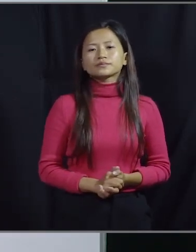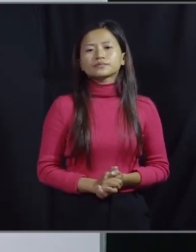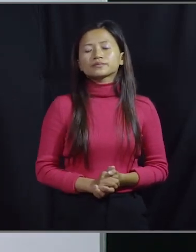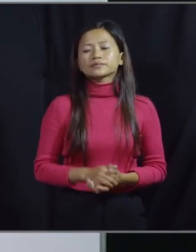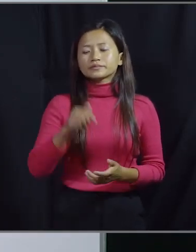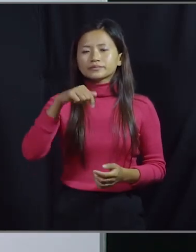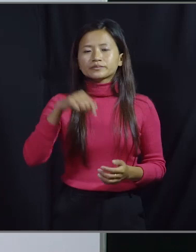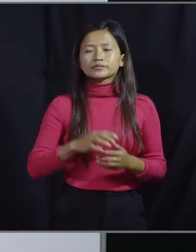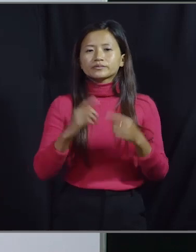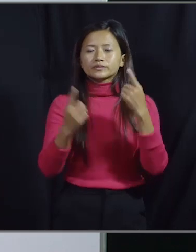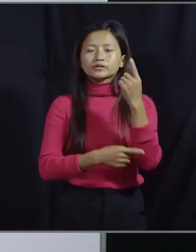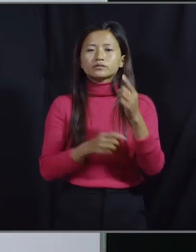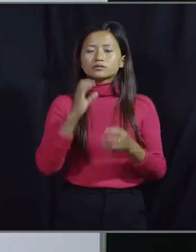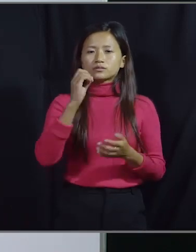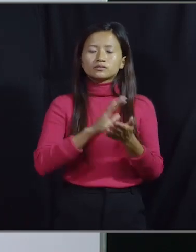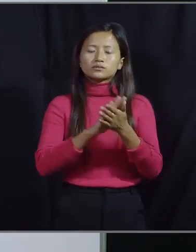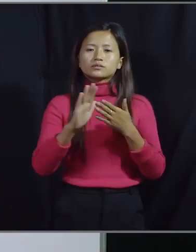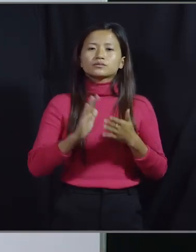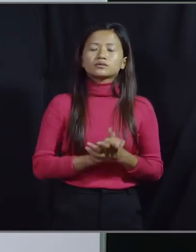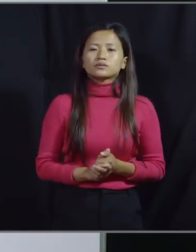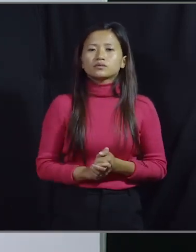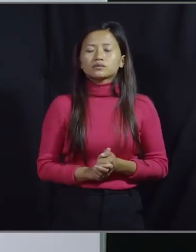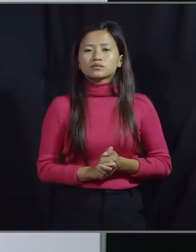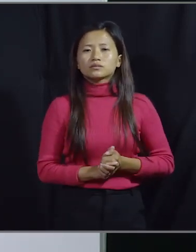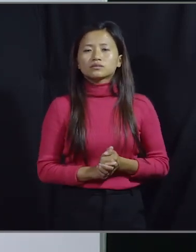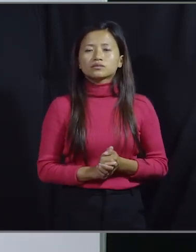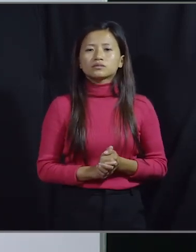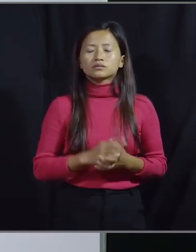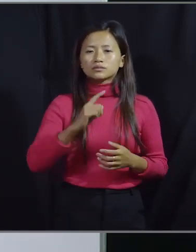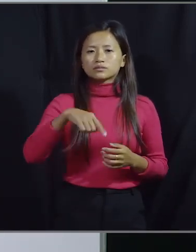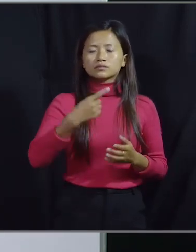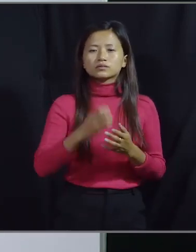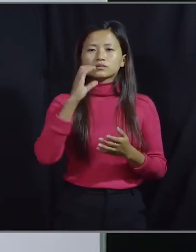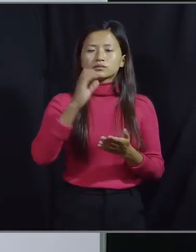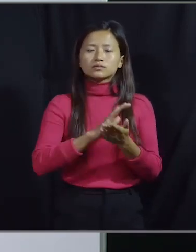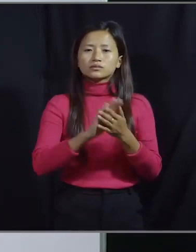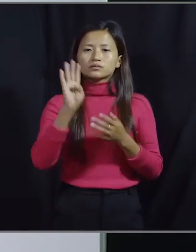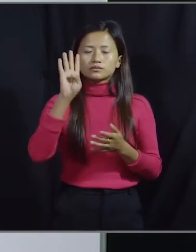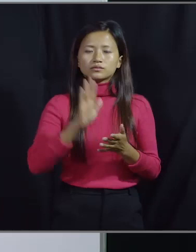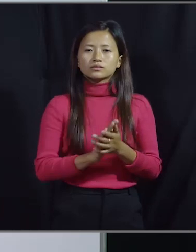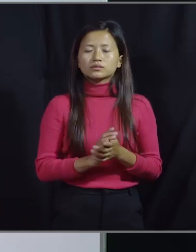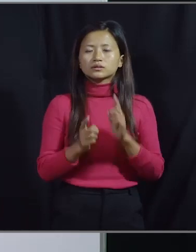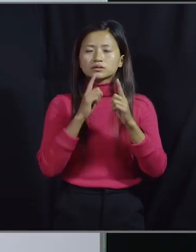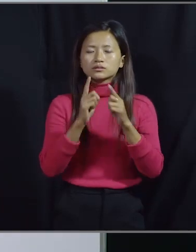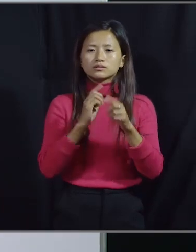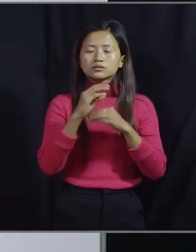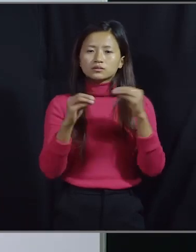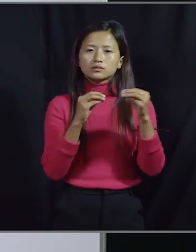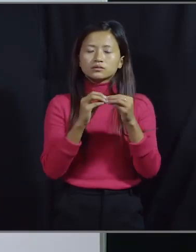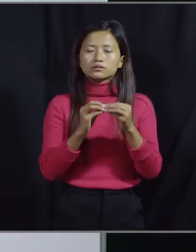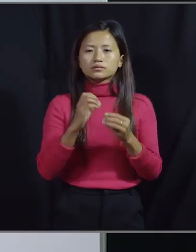So with this, we come to the end of this chapter. And in the next chapter, that is chapter 4, we will be discussing